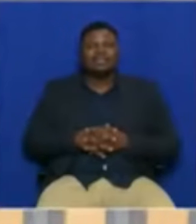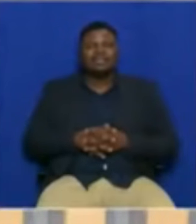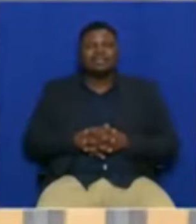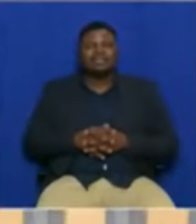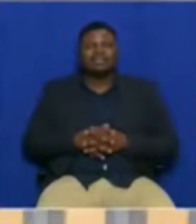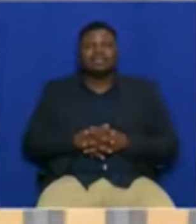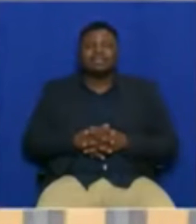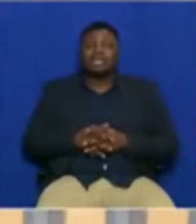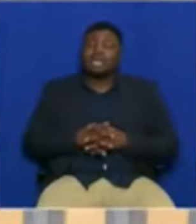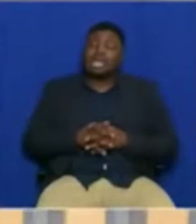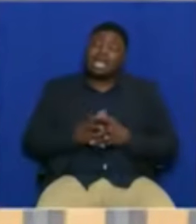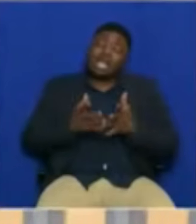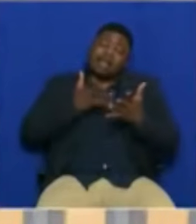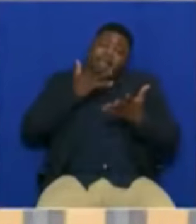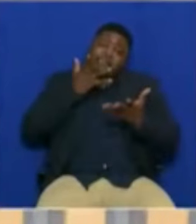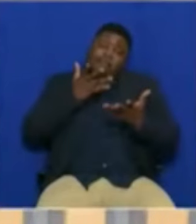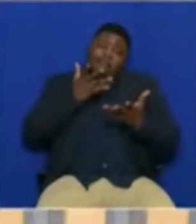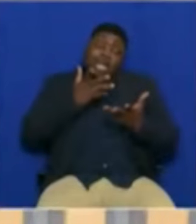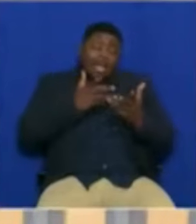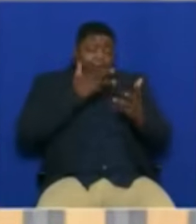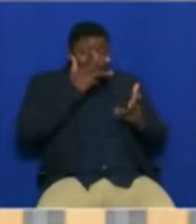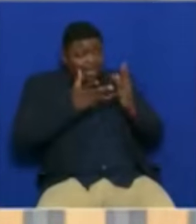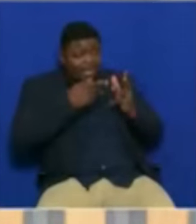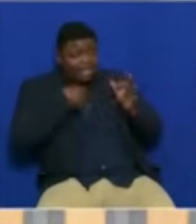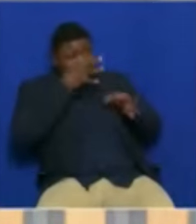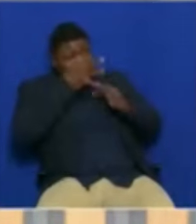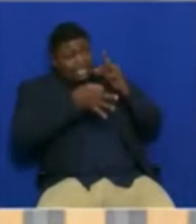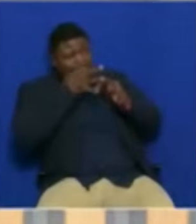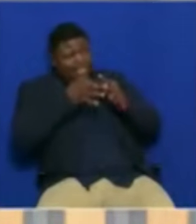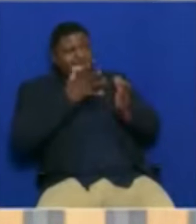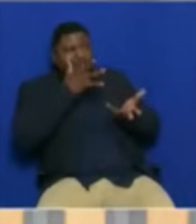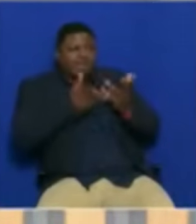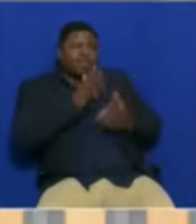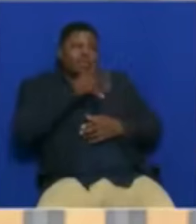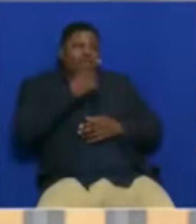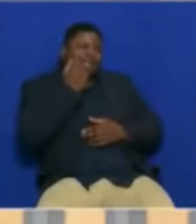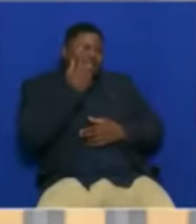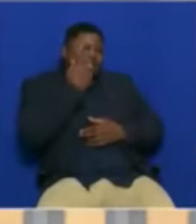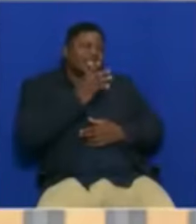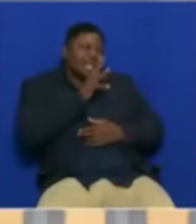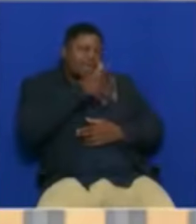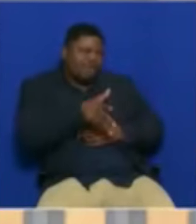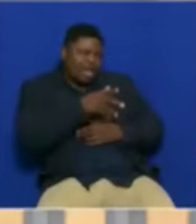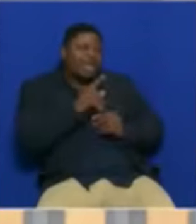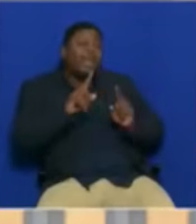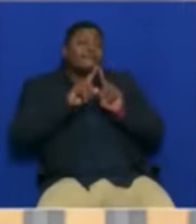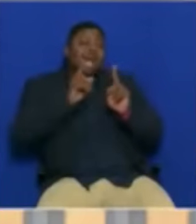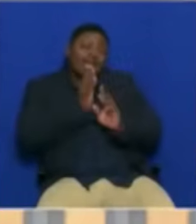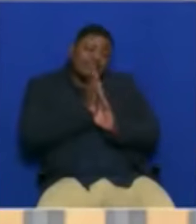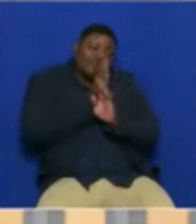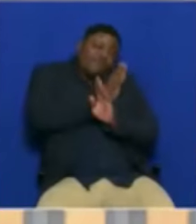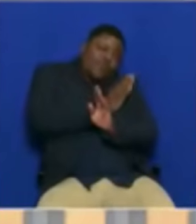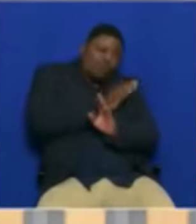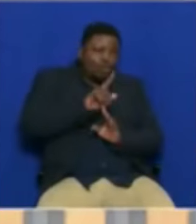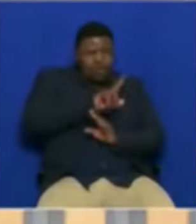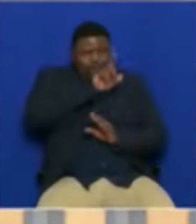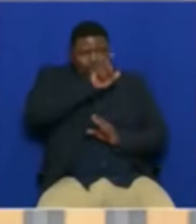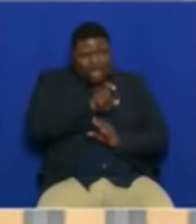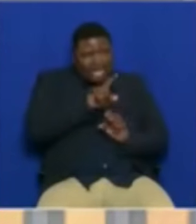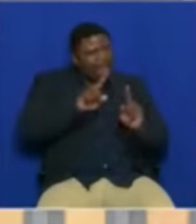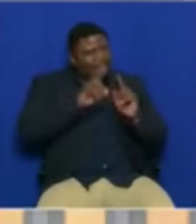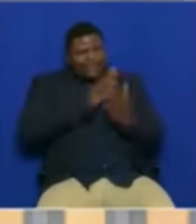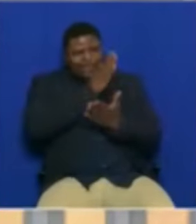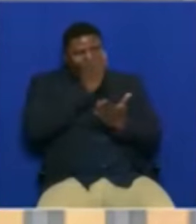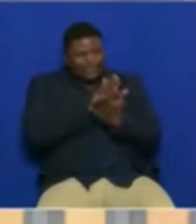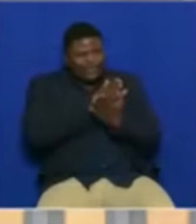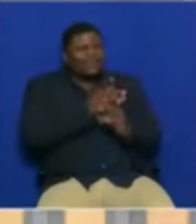now. I'll go back to an earlier question I asked you, and I'm not sure that you answered it. And it was this. You